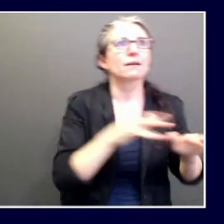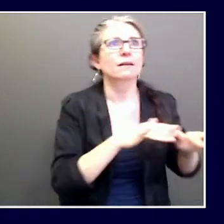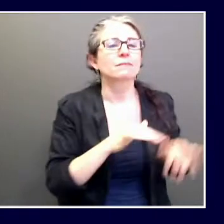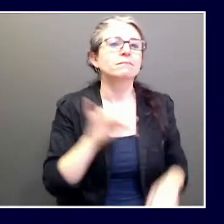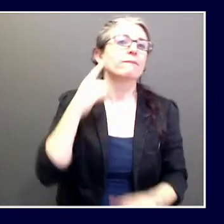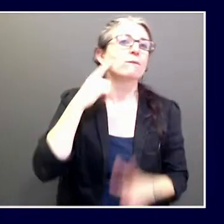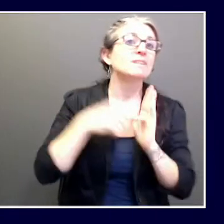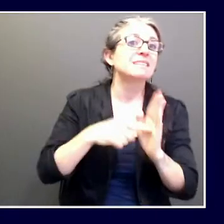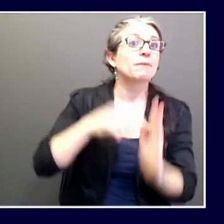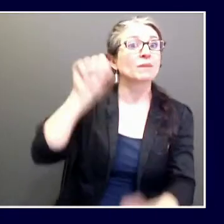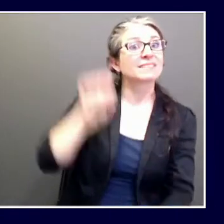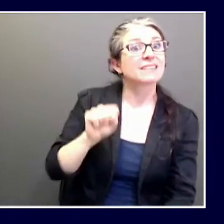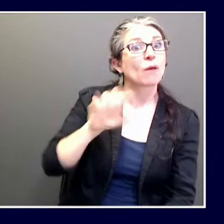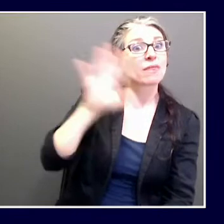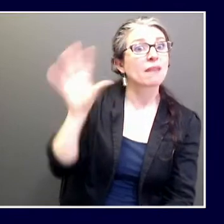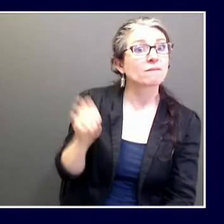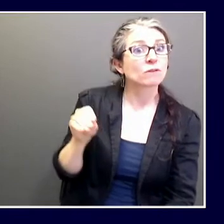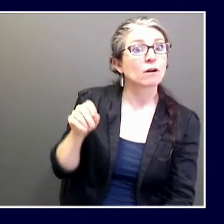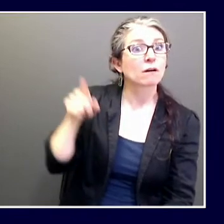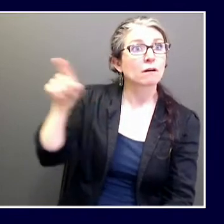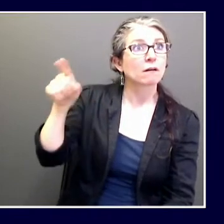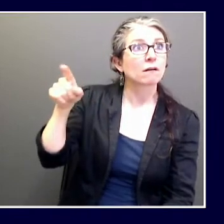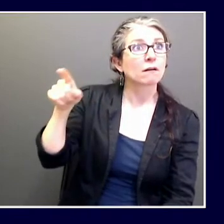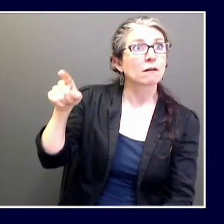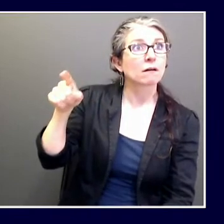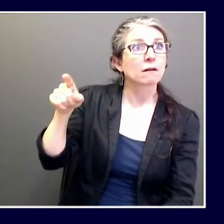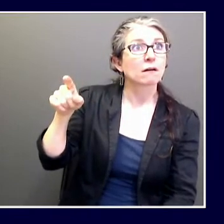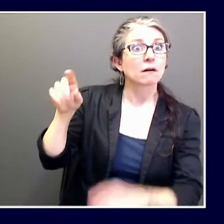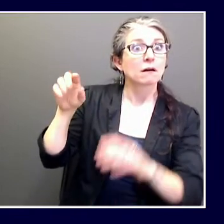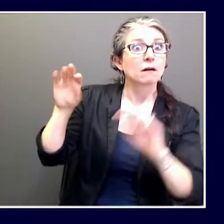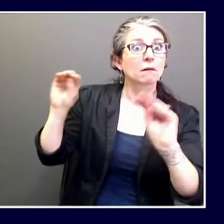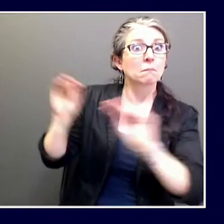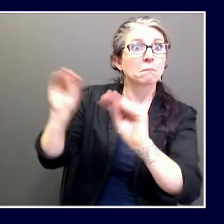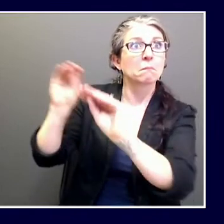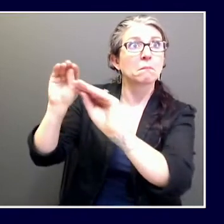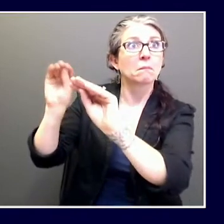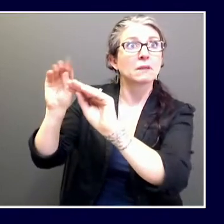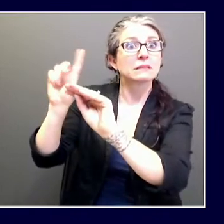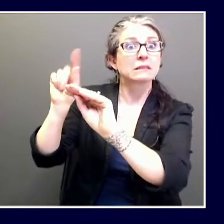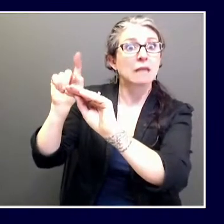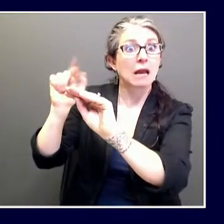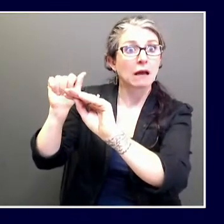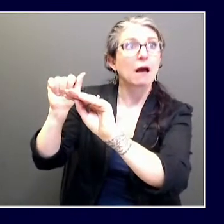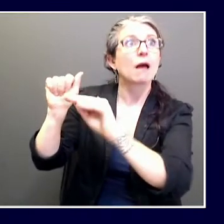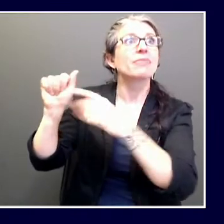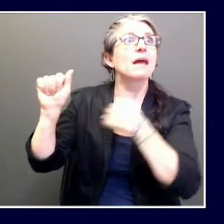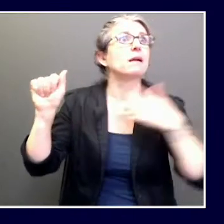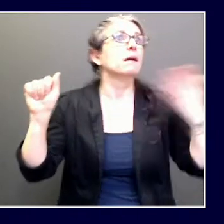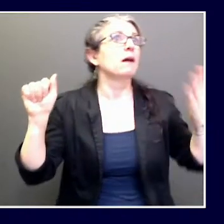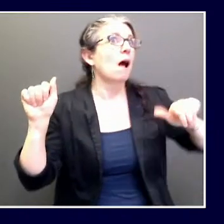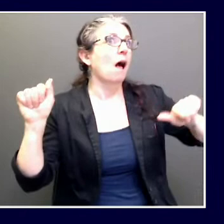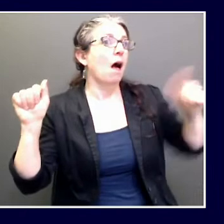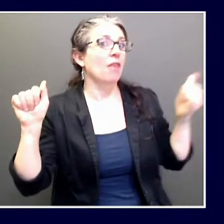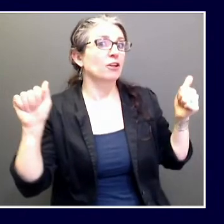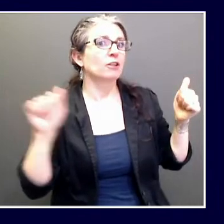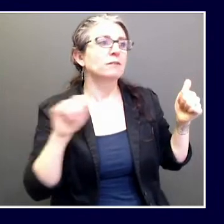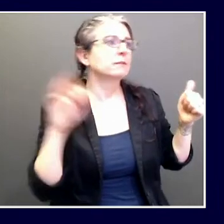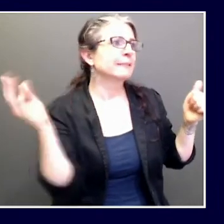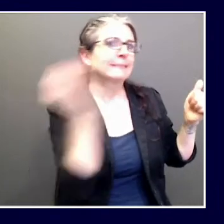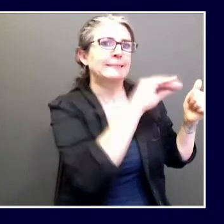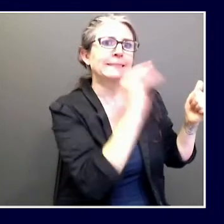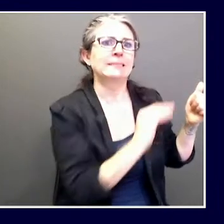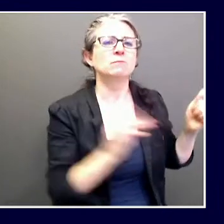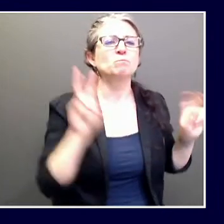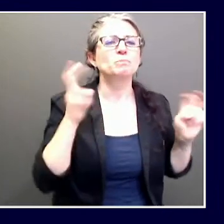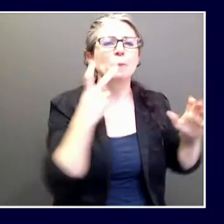and fit those data to a model to help us understand the contagiousness. I would expect those data to be among the first that come up. I'm not